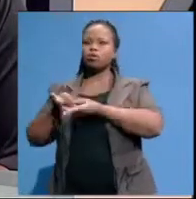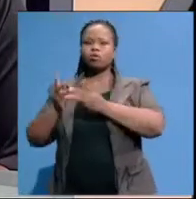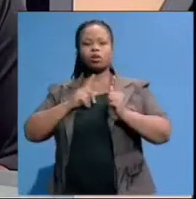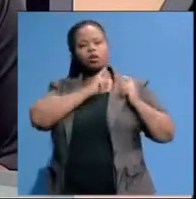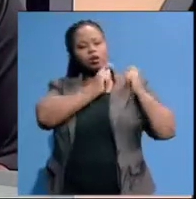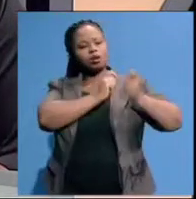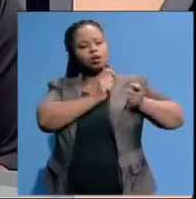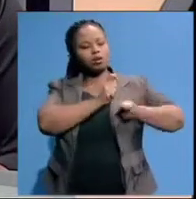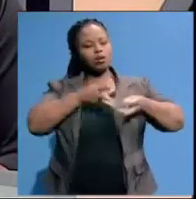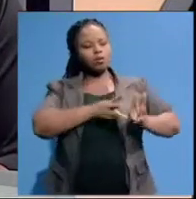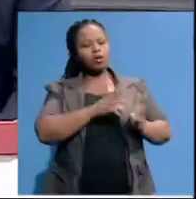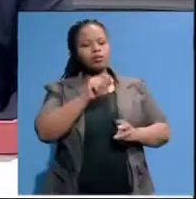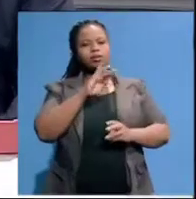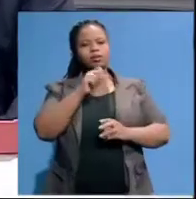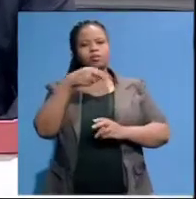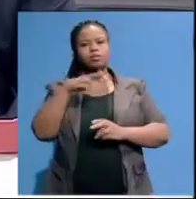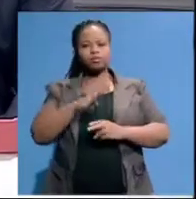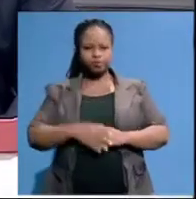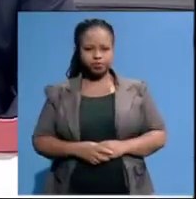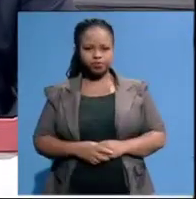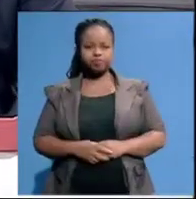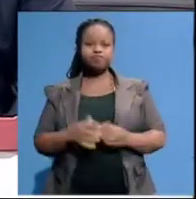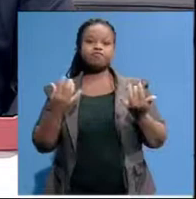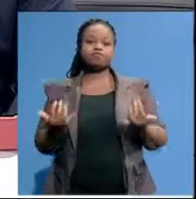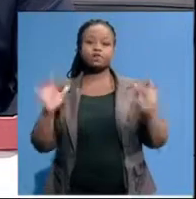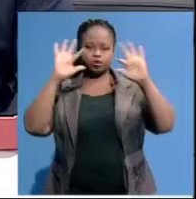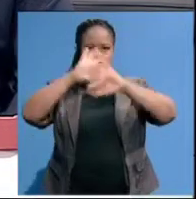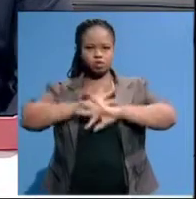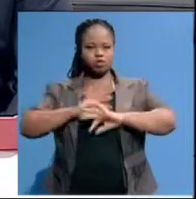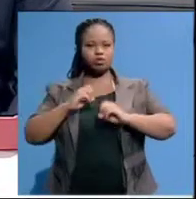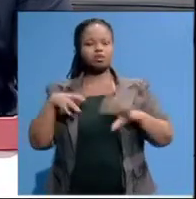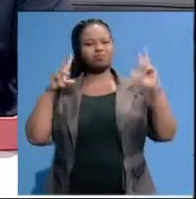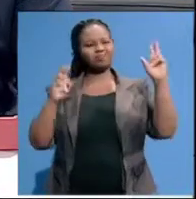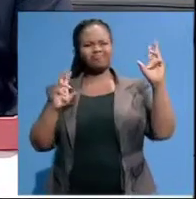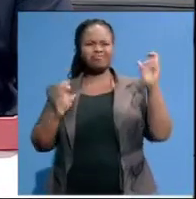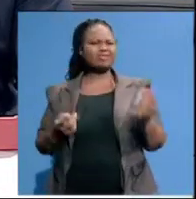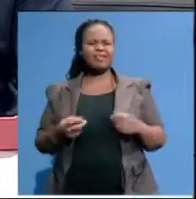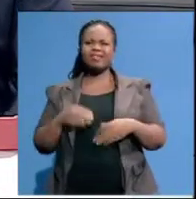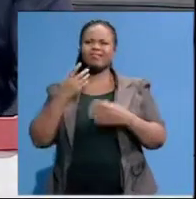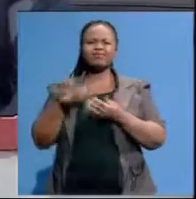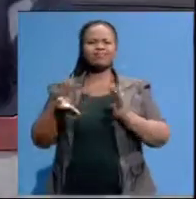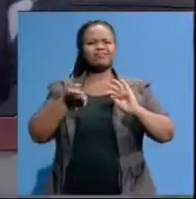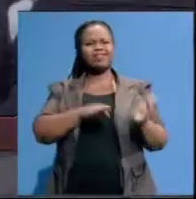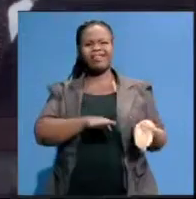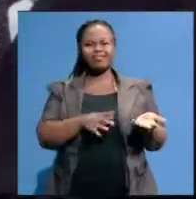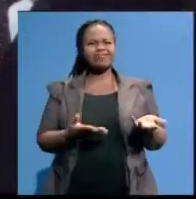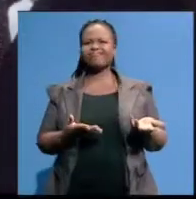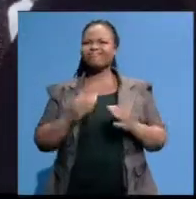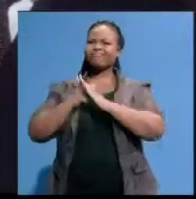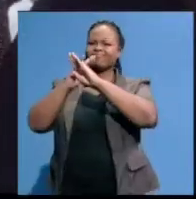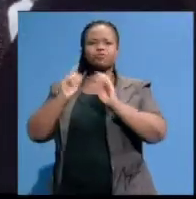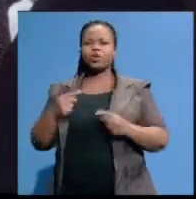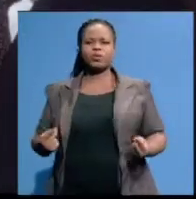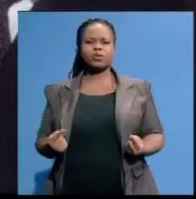the Batembu clan. And tonight, to start with a quote, "Death is something inevitable. When a man has done what he considers to be